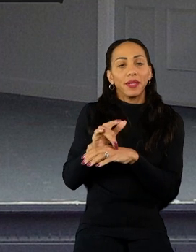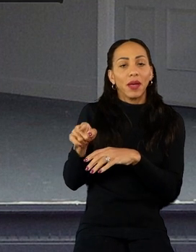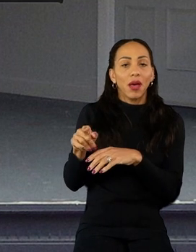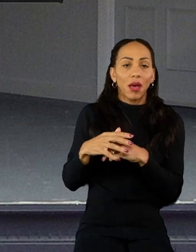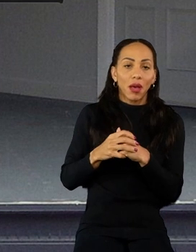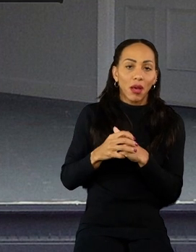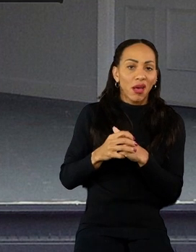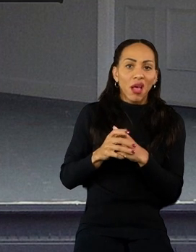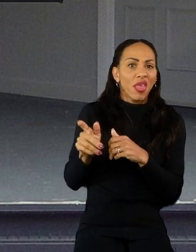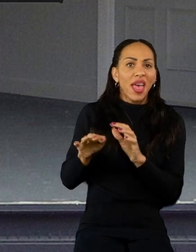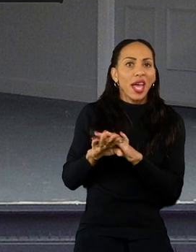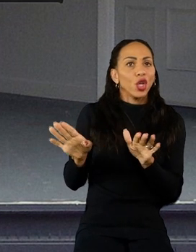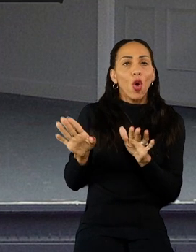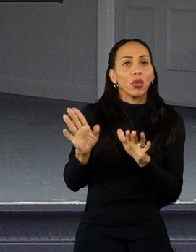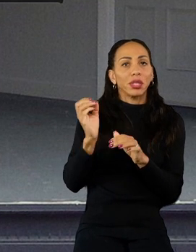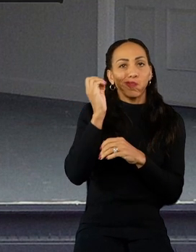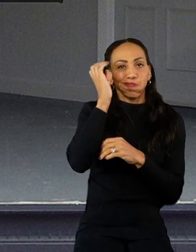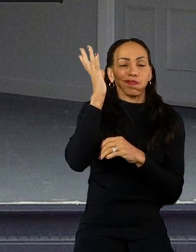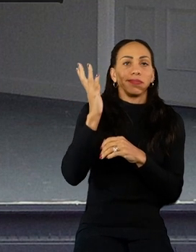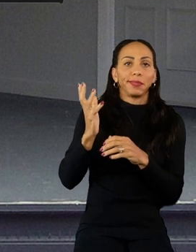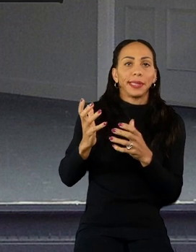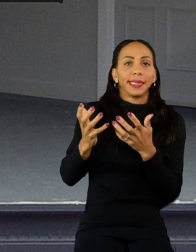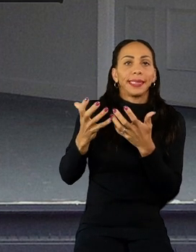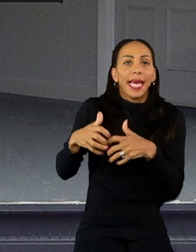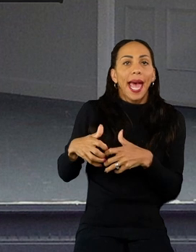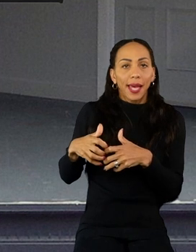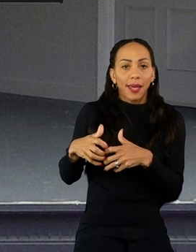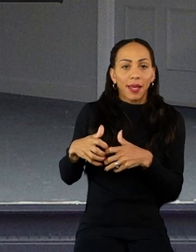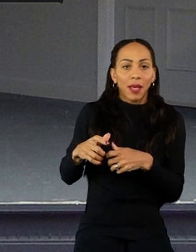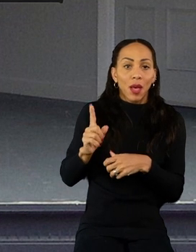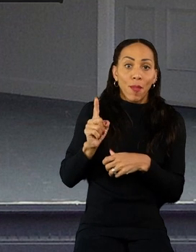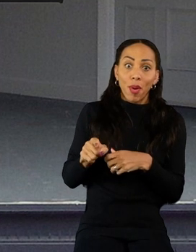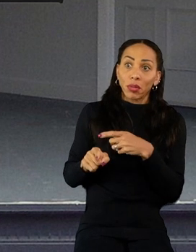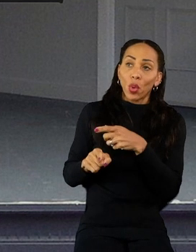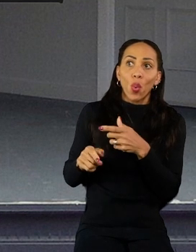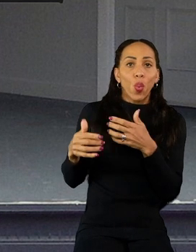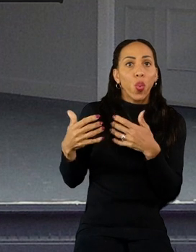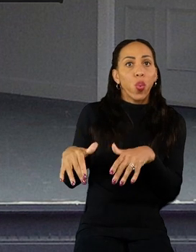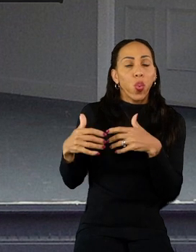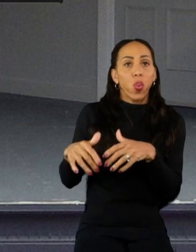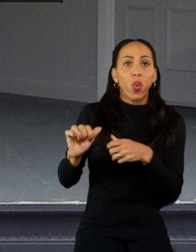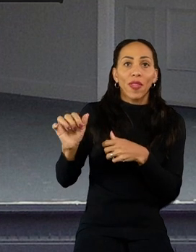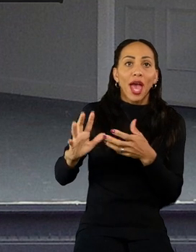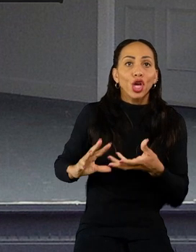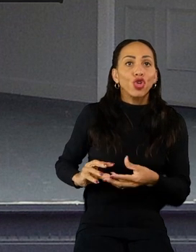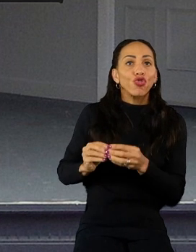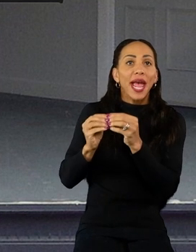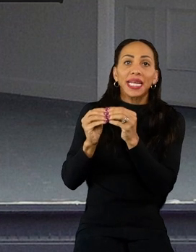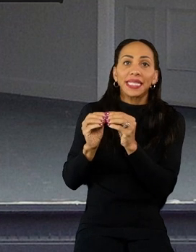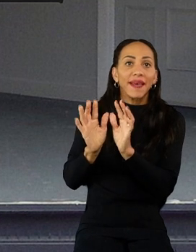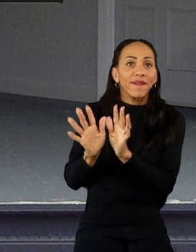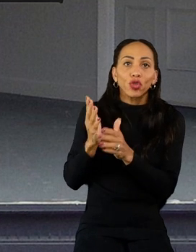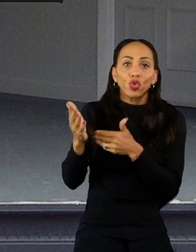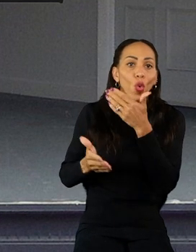about a pigeon theatre before. I said that they're not interested in technology. They're not particularly tech savvy, but they made one of the